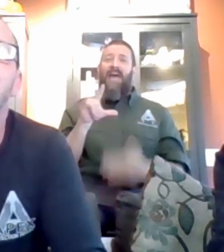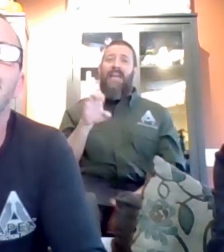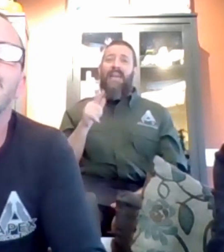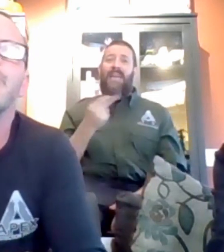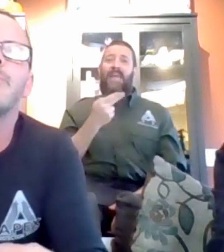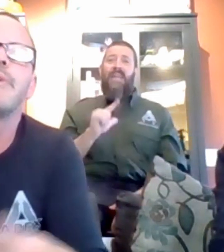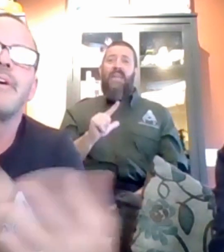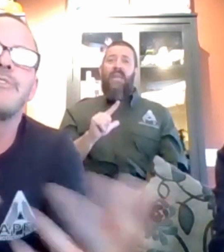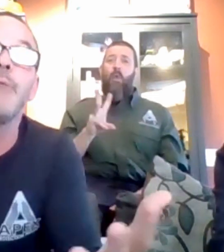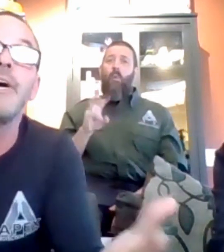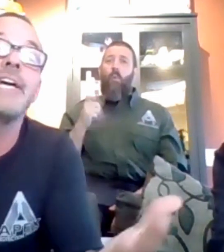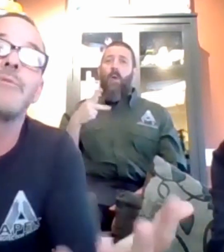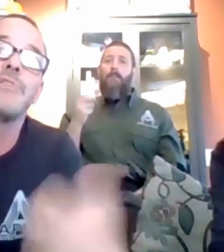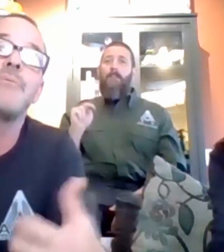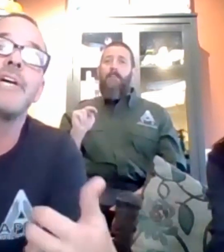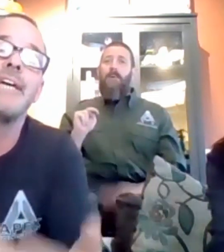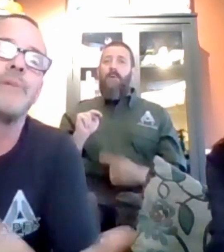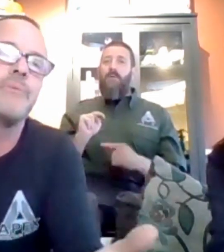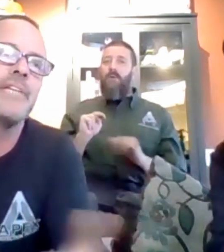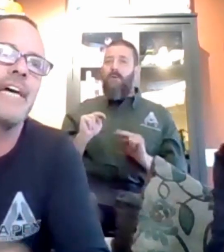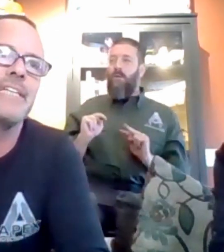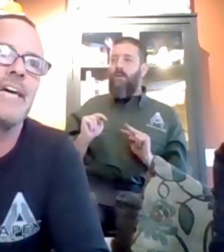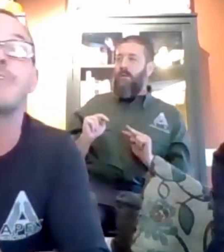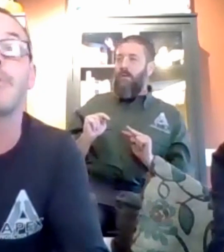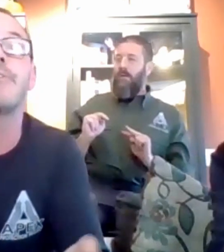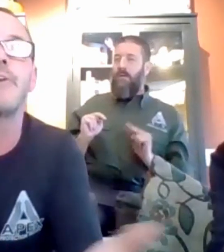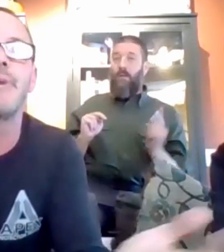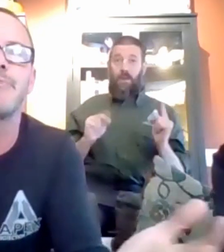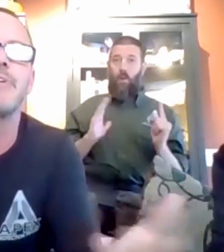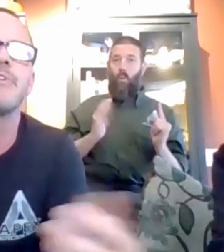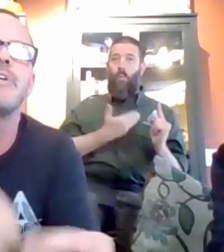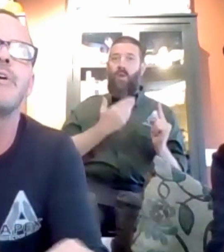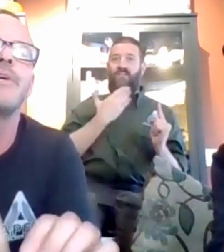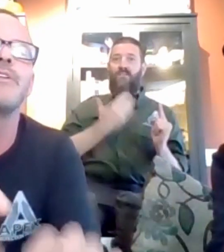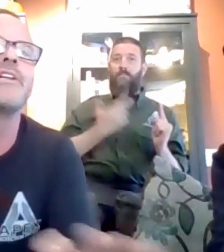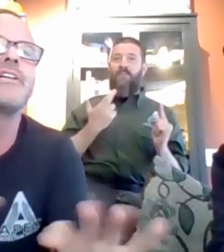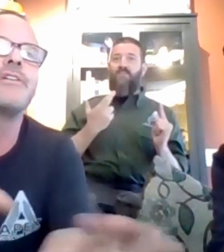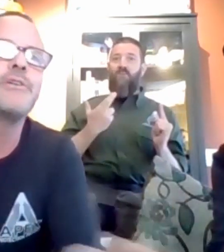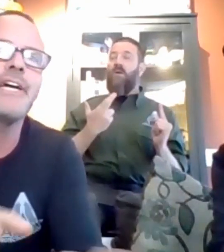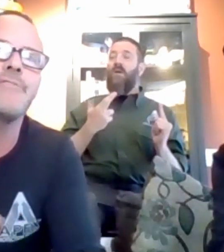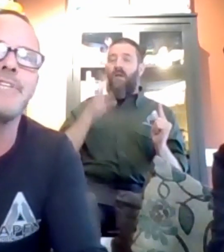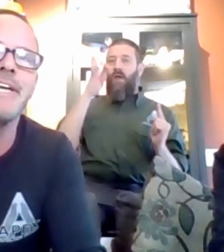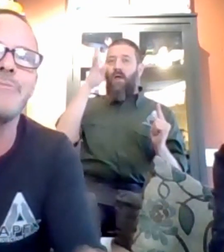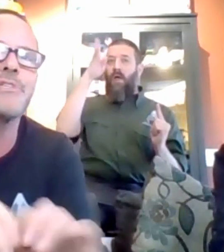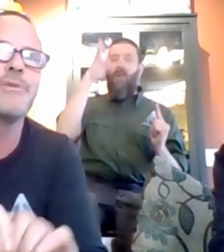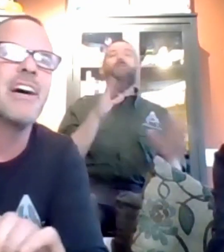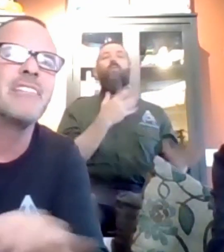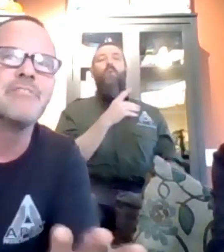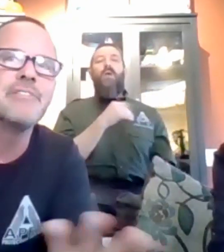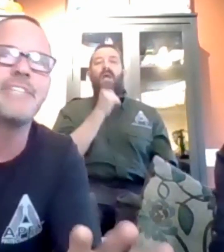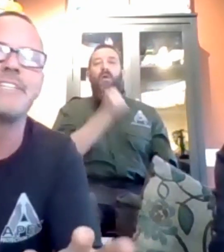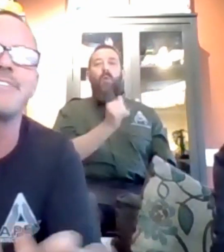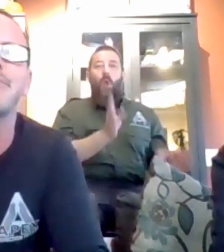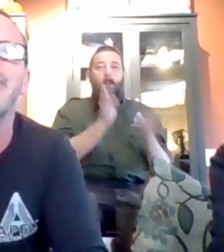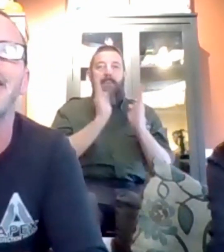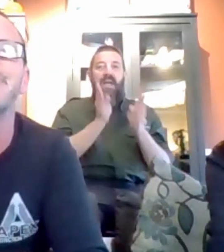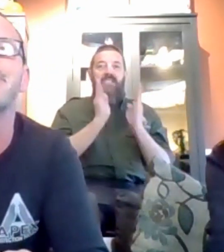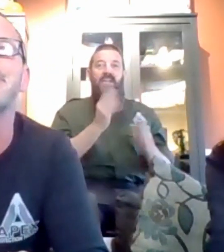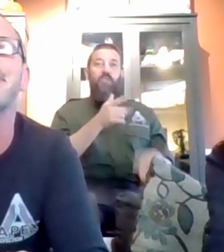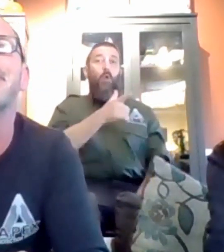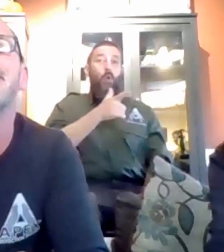lethal weapon. And we're like, ooh. And so someone came up with the idea. Actually, one of our best friends, because we don't look at who